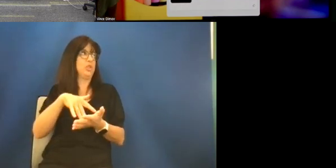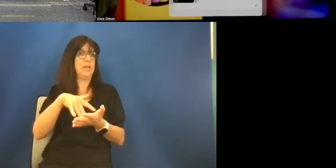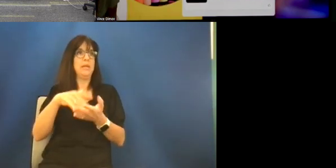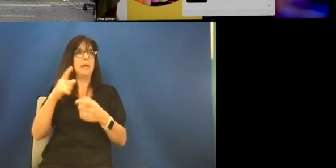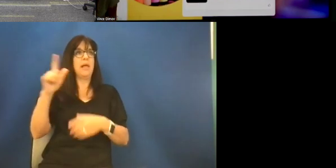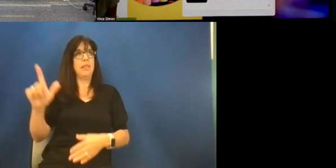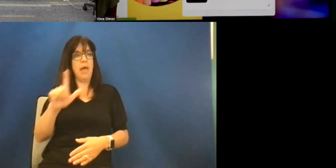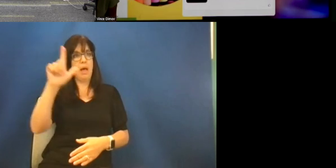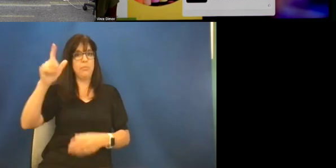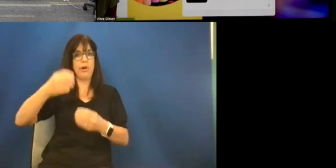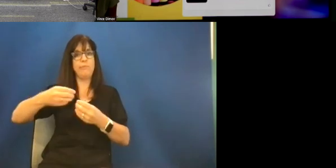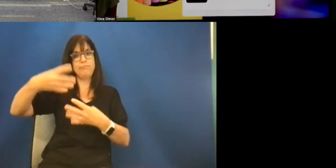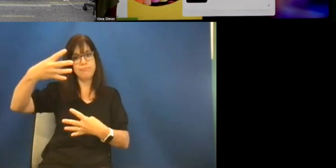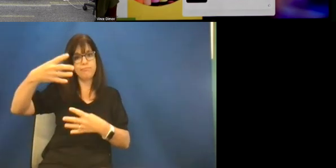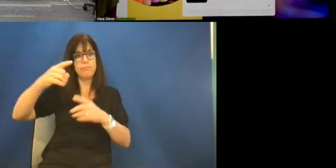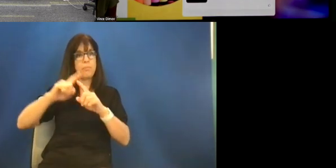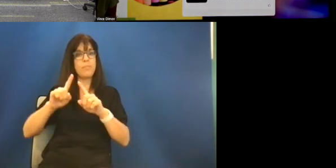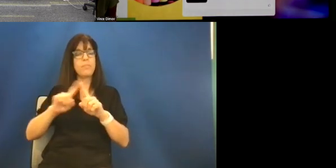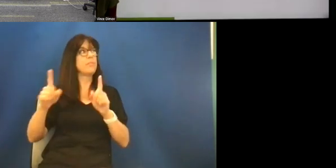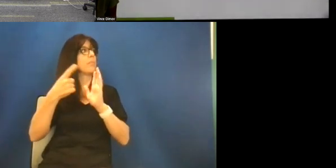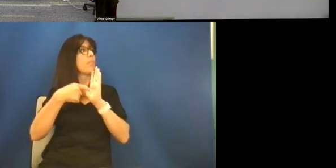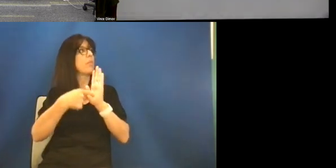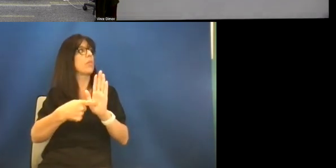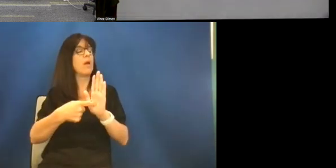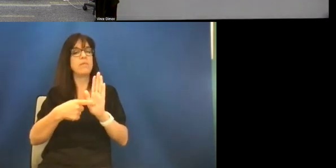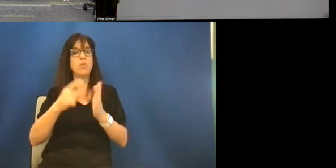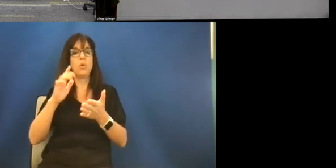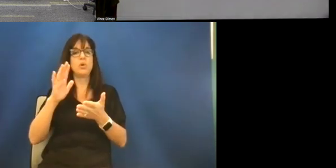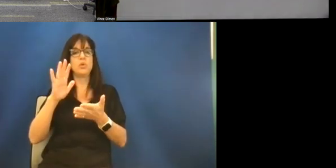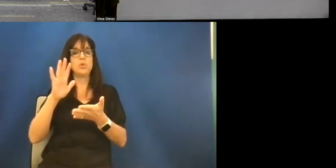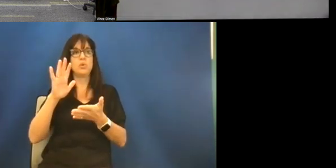There's different, here, let me show you for Schoology.